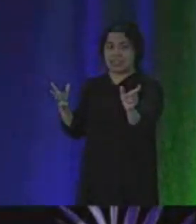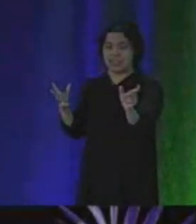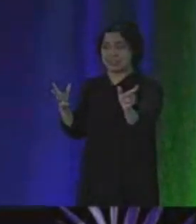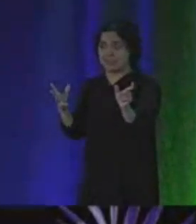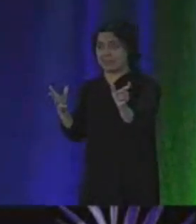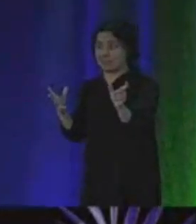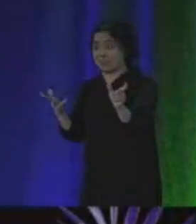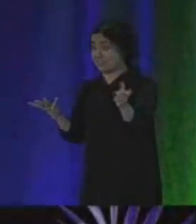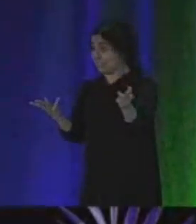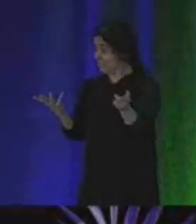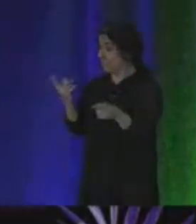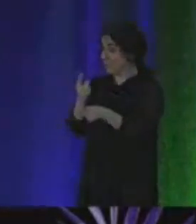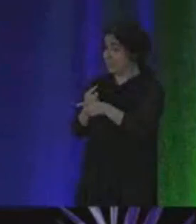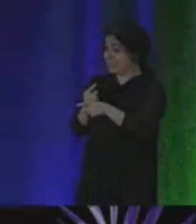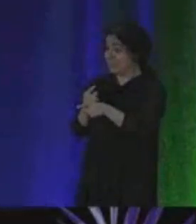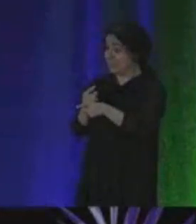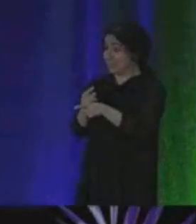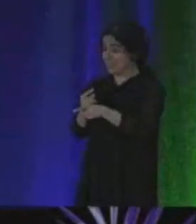right?